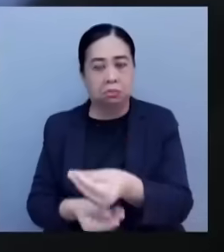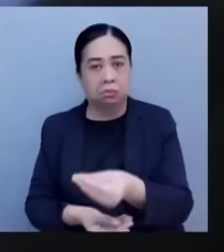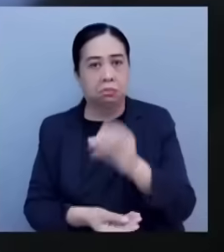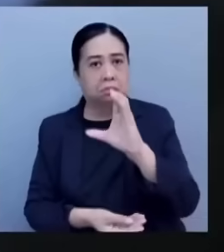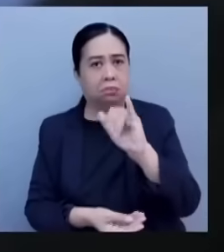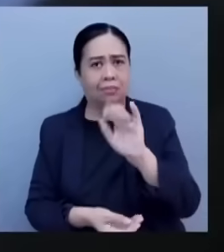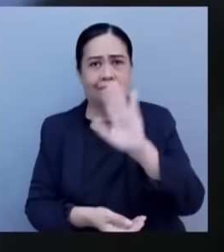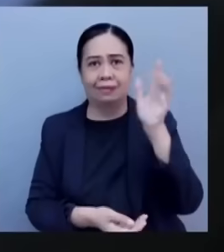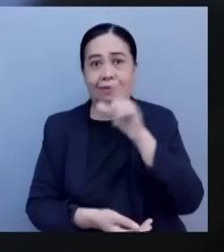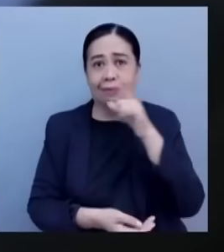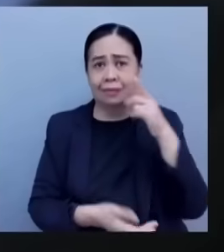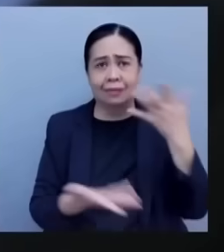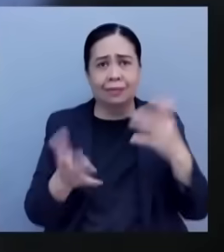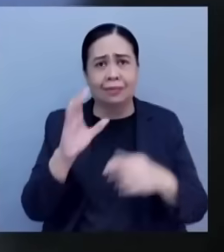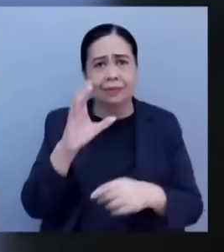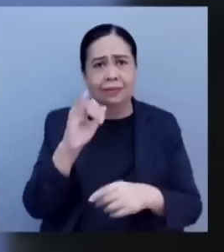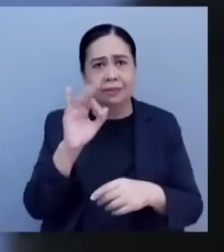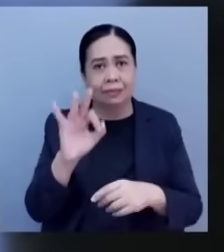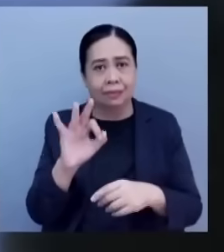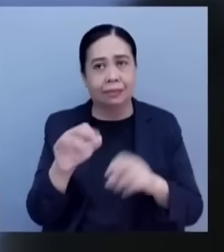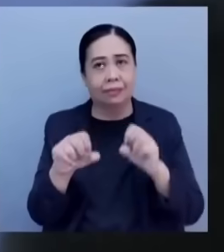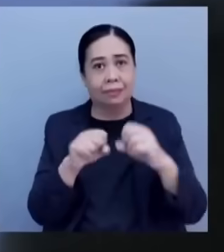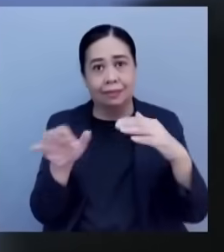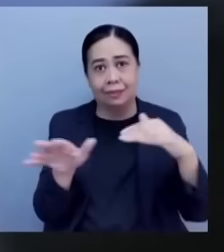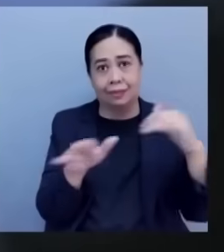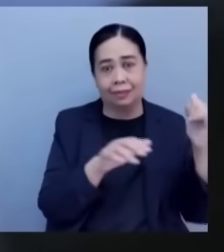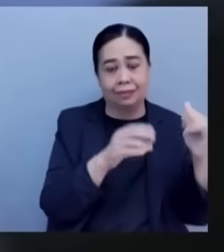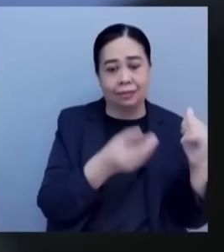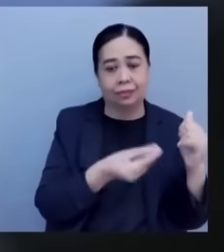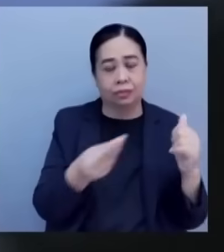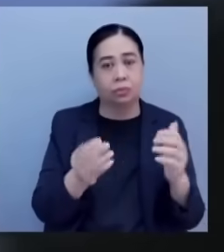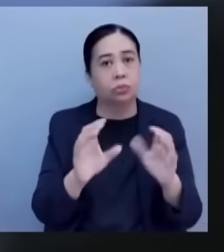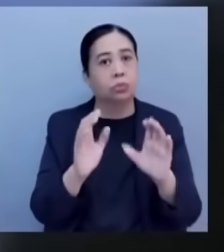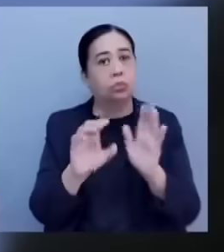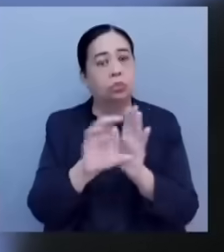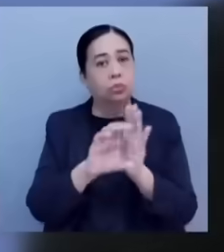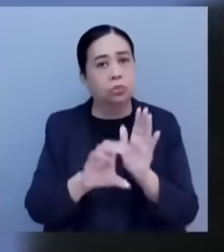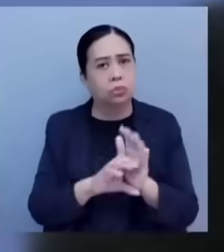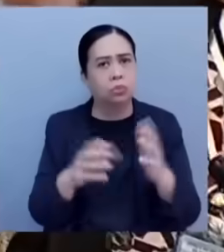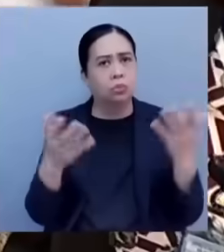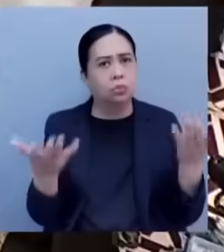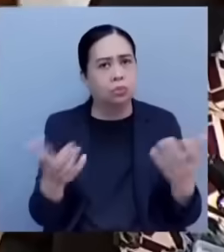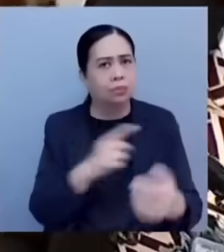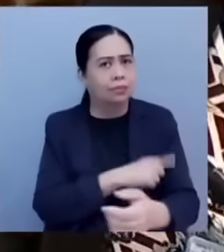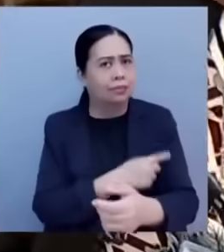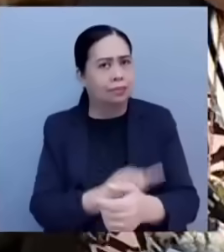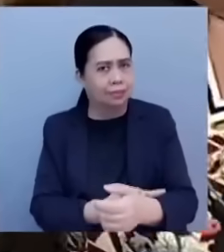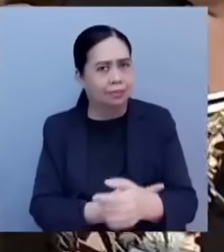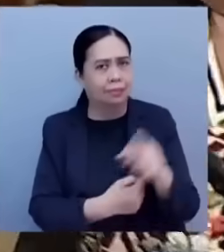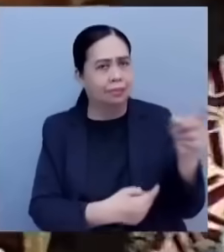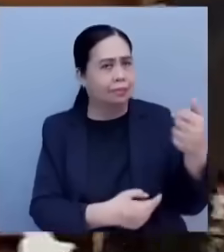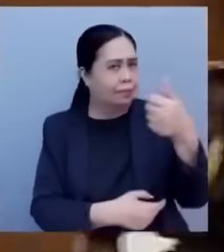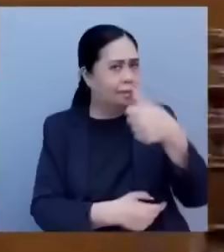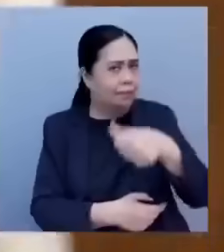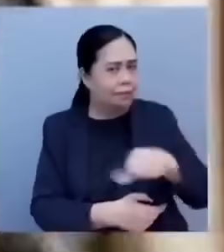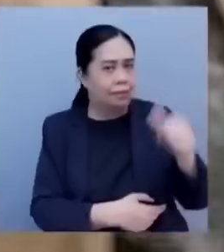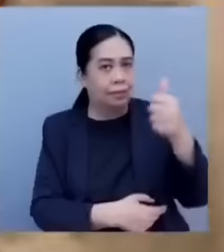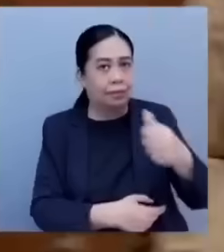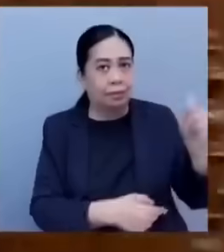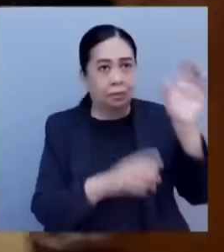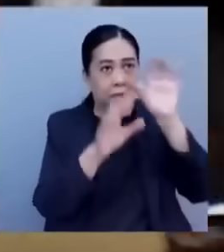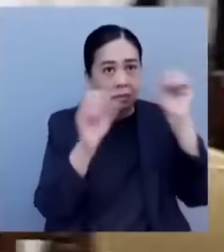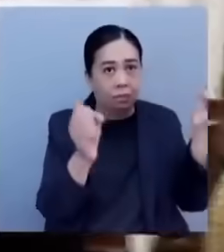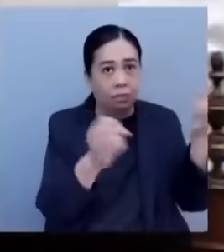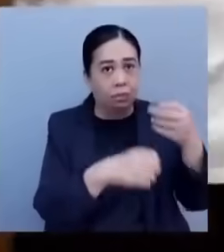confidential funds. So what we're saying here is, under the Constitution, there is no power on the part of any executive agency